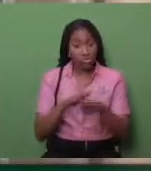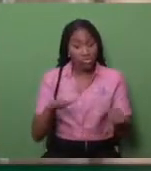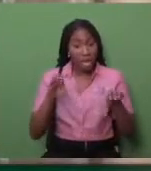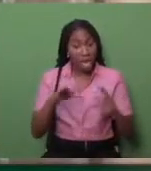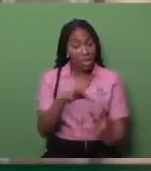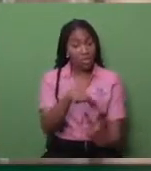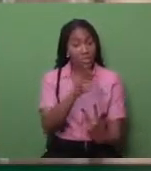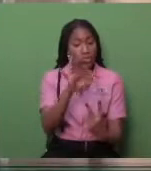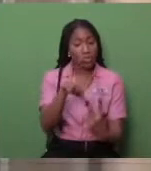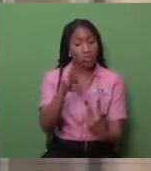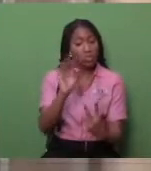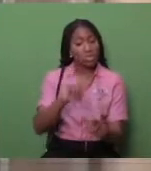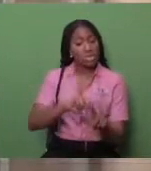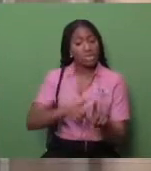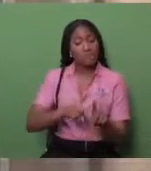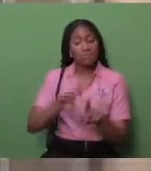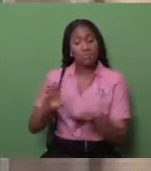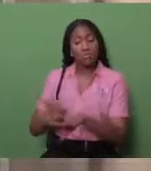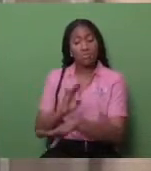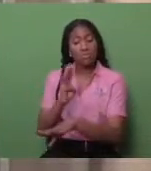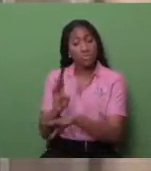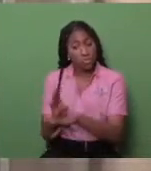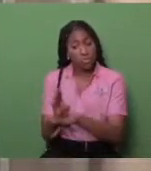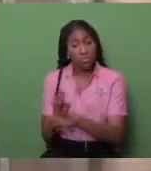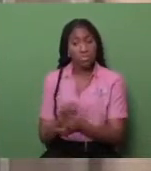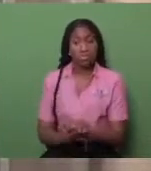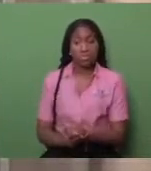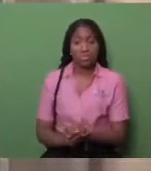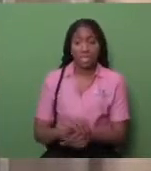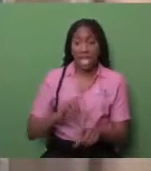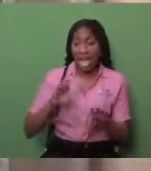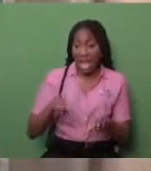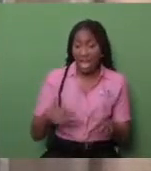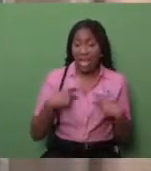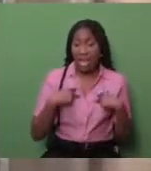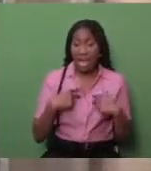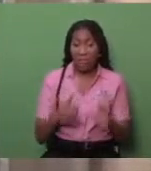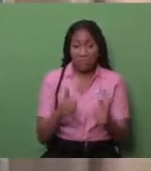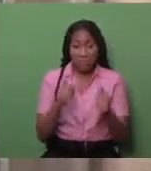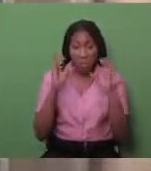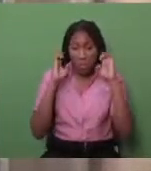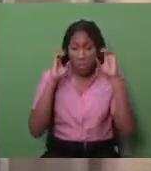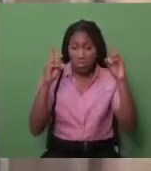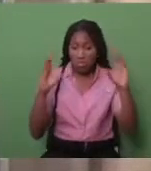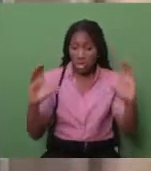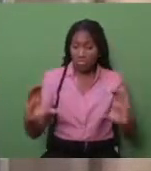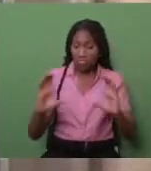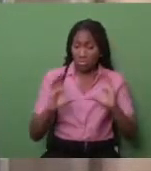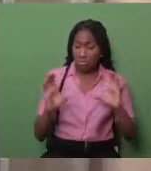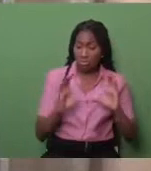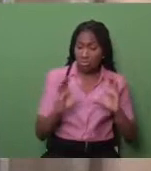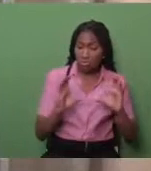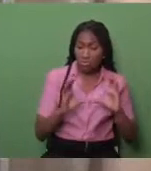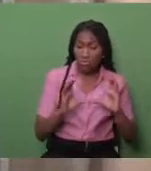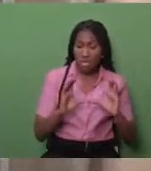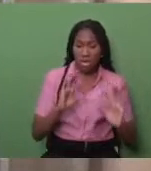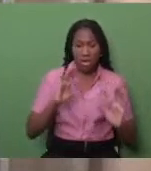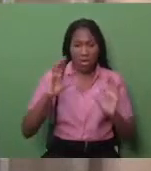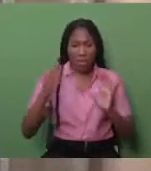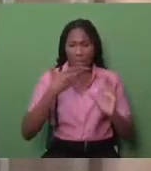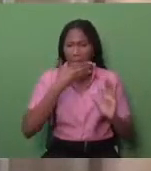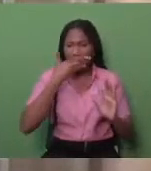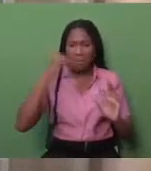wide variety of career paths and access certified education, comparable with the best that the rest of the world has to